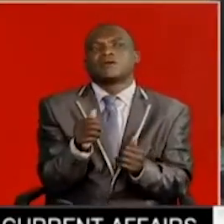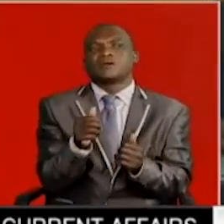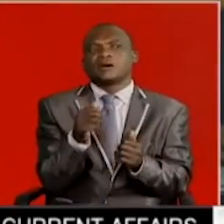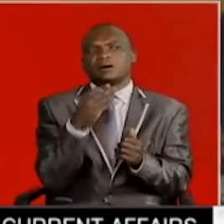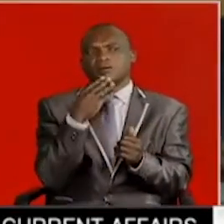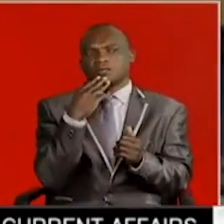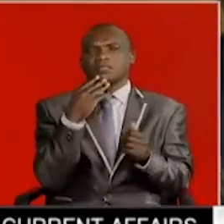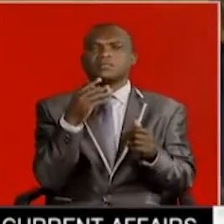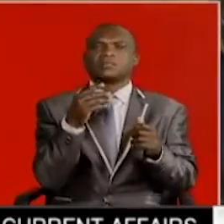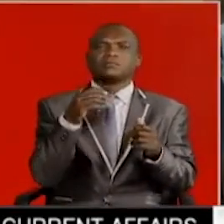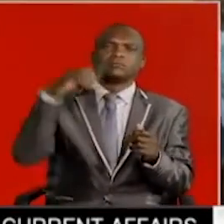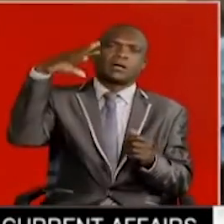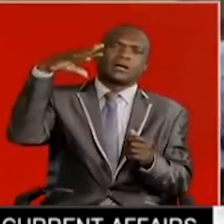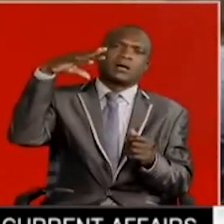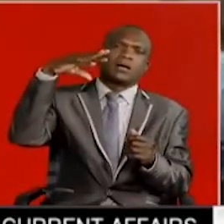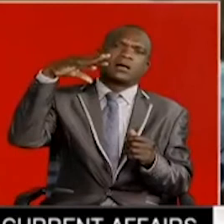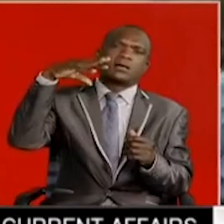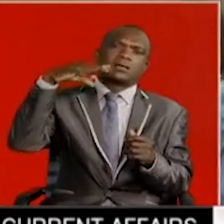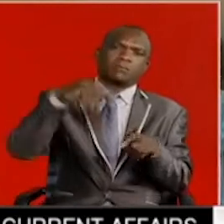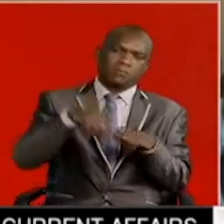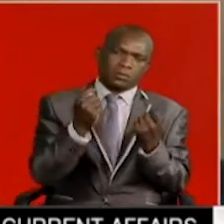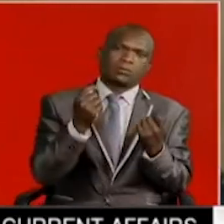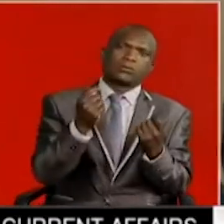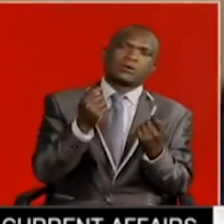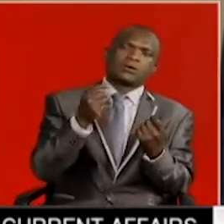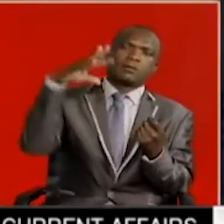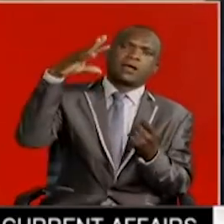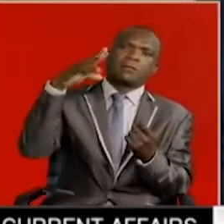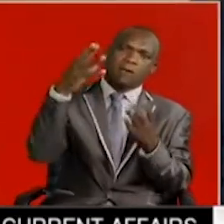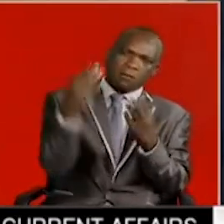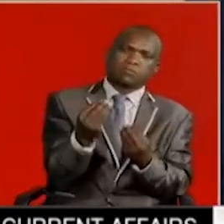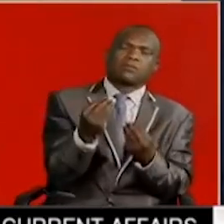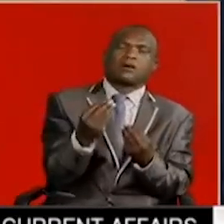breakdown from ZESA. We need to have